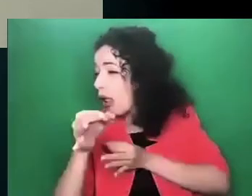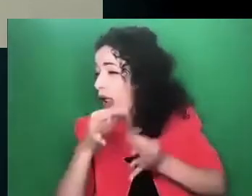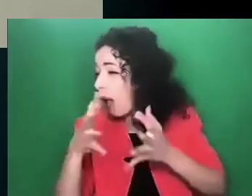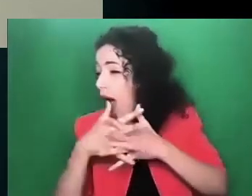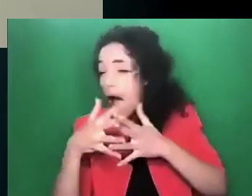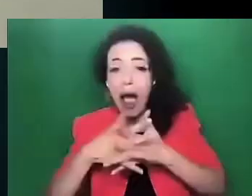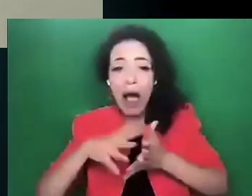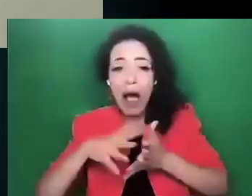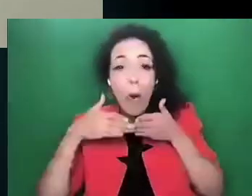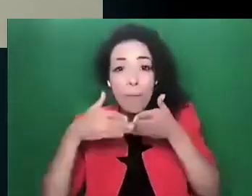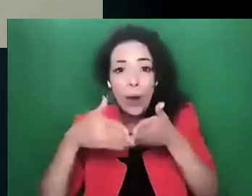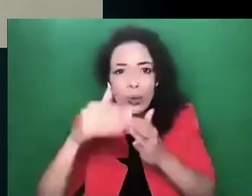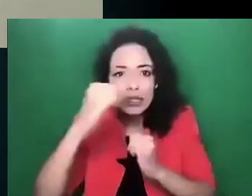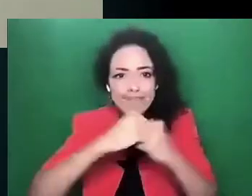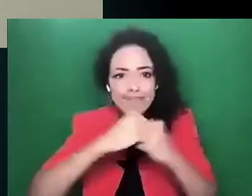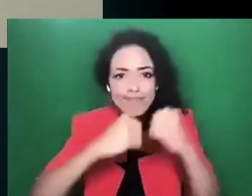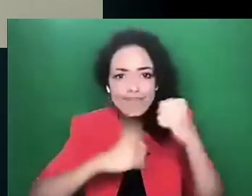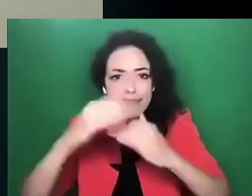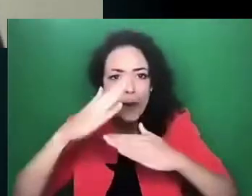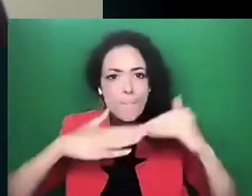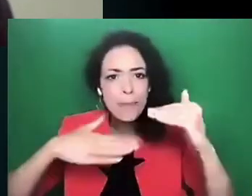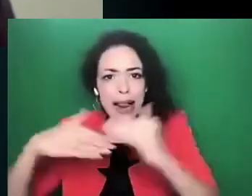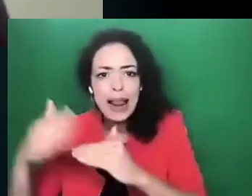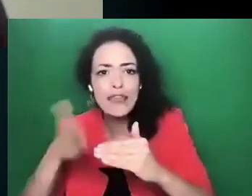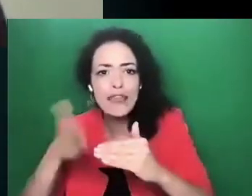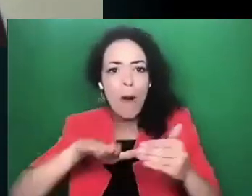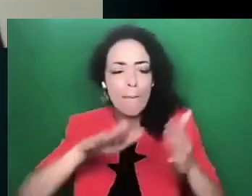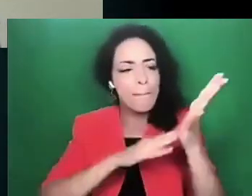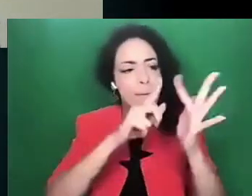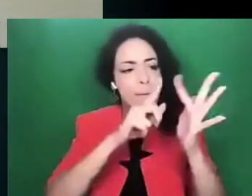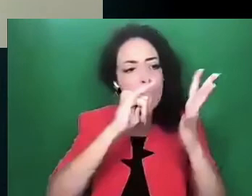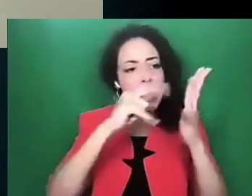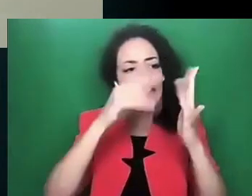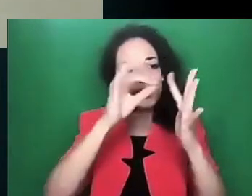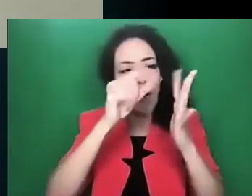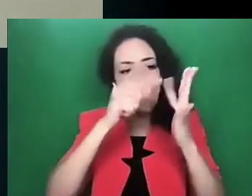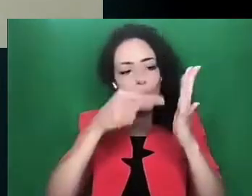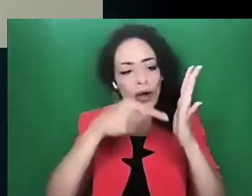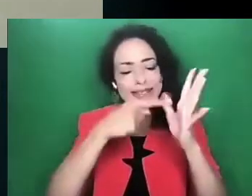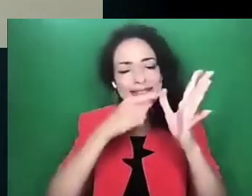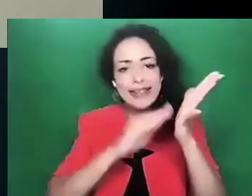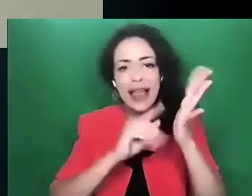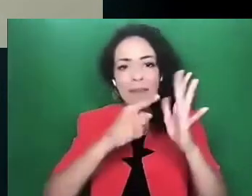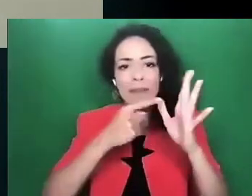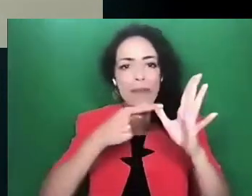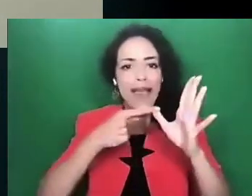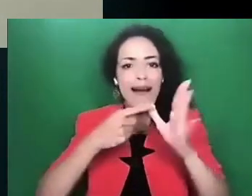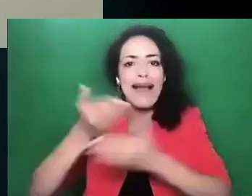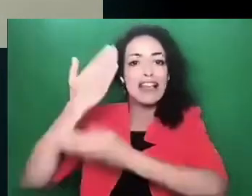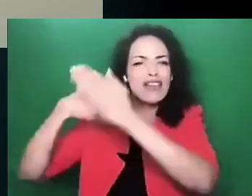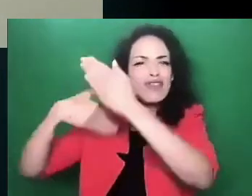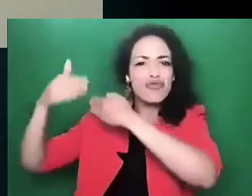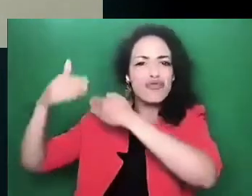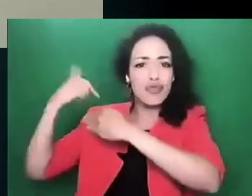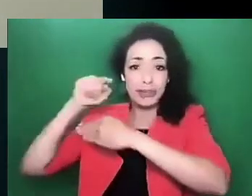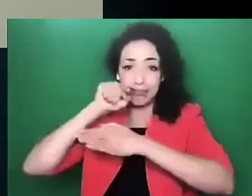relevance to Iraq today. And that project is in fact currently being presented at the current Venice